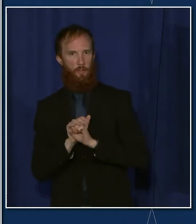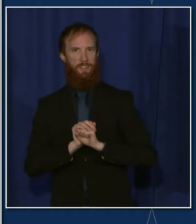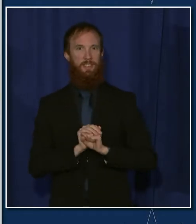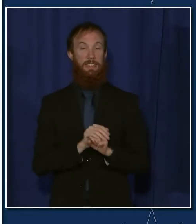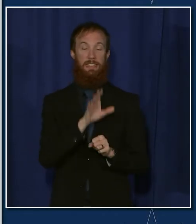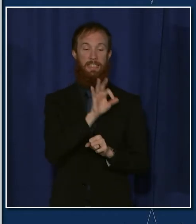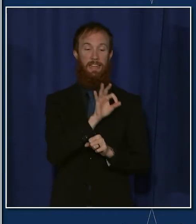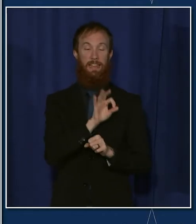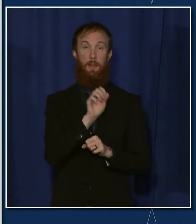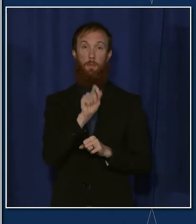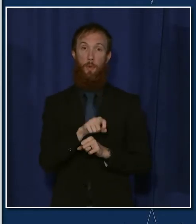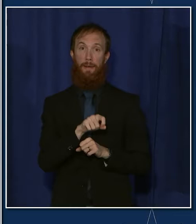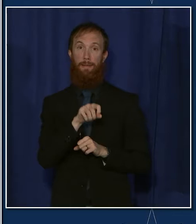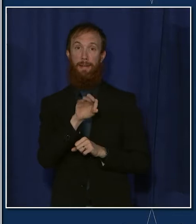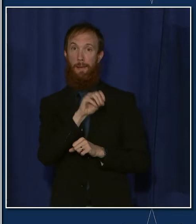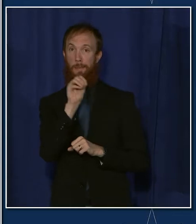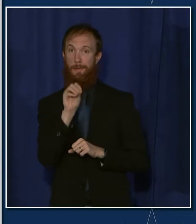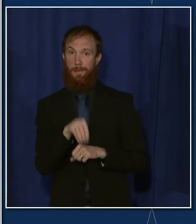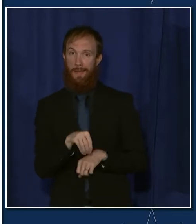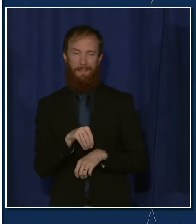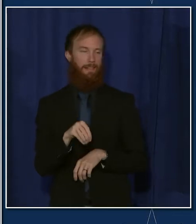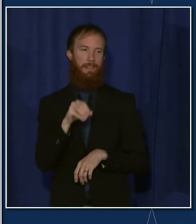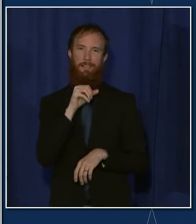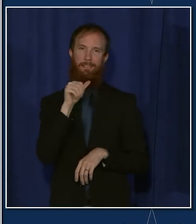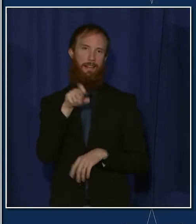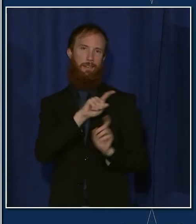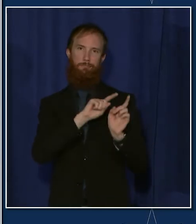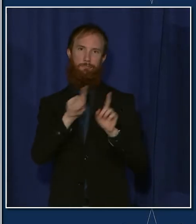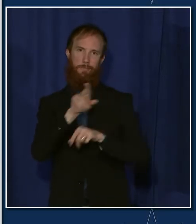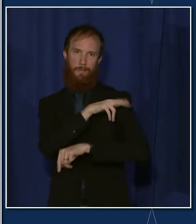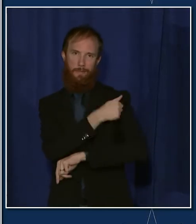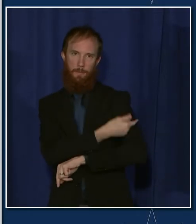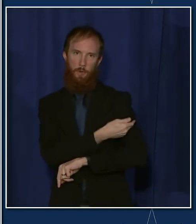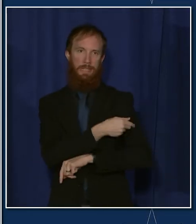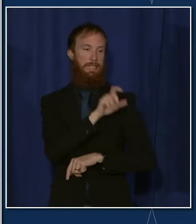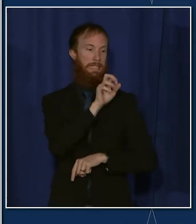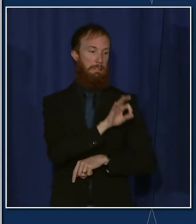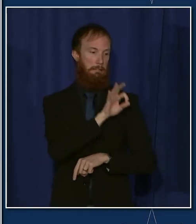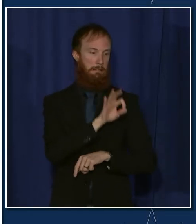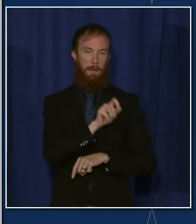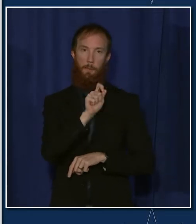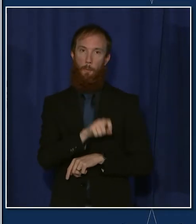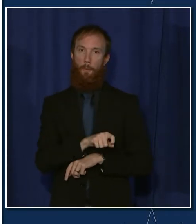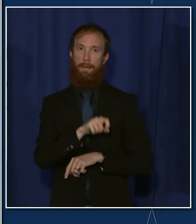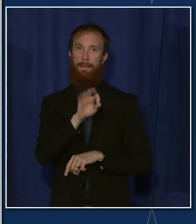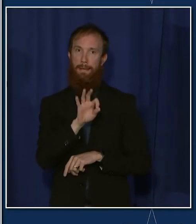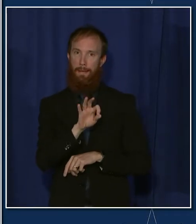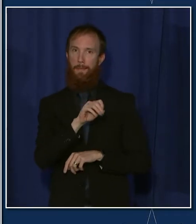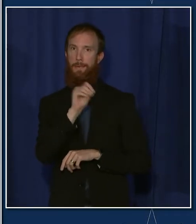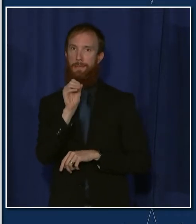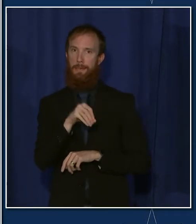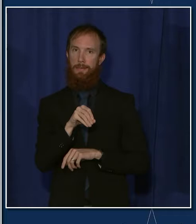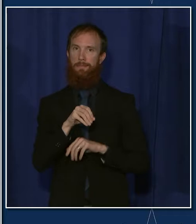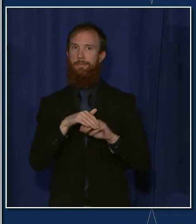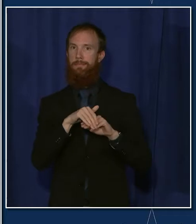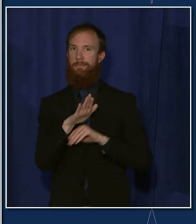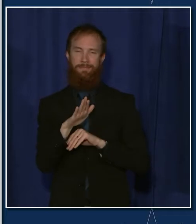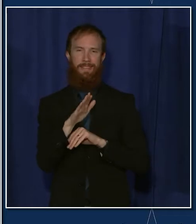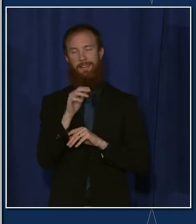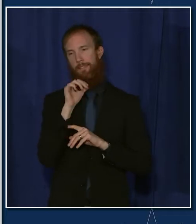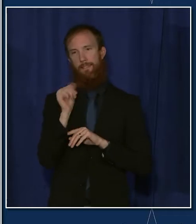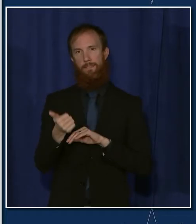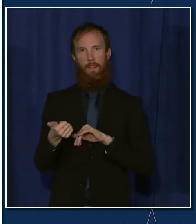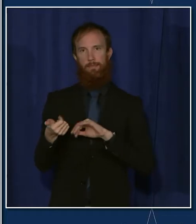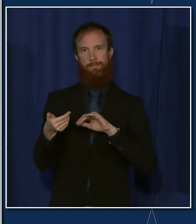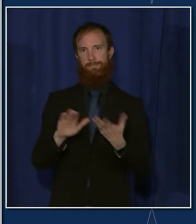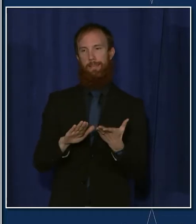than 99.9% have not been hospitalized, and more than 99.99% have not died due to COVID-19 after